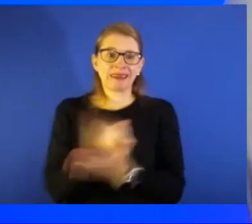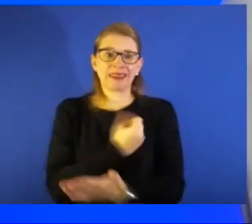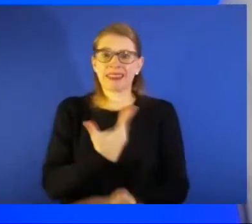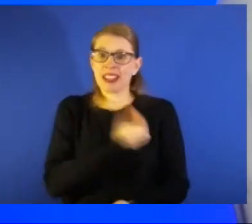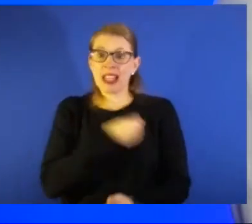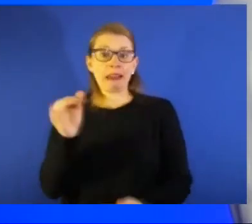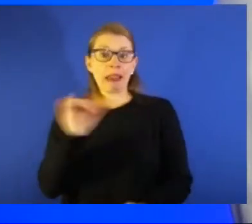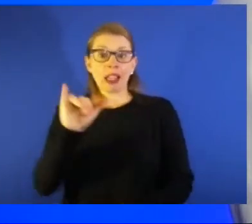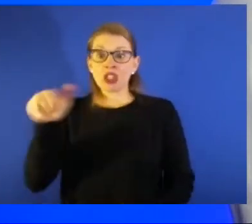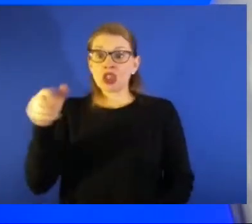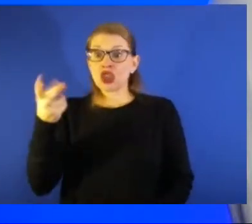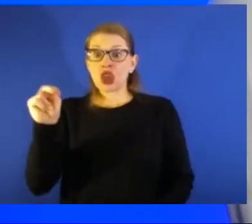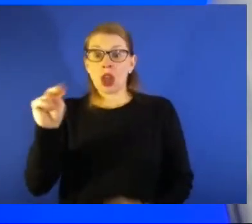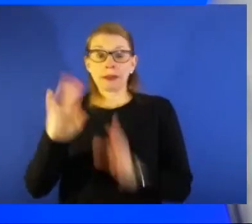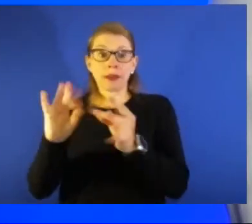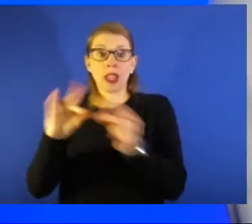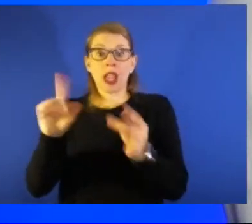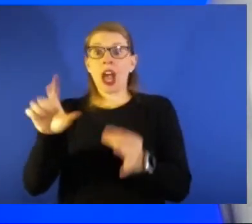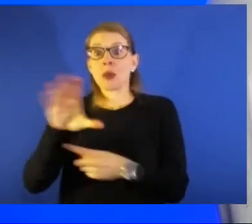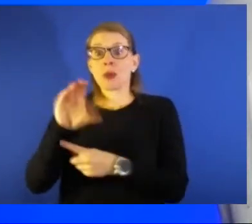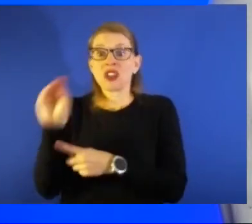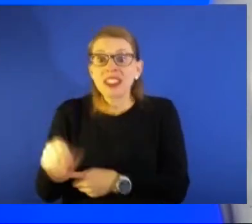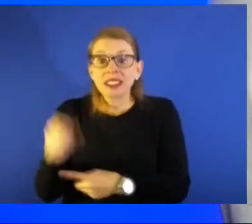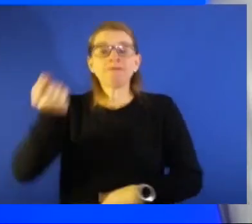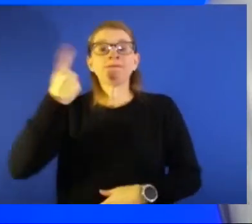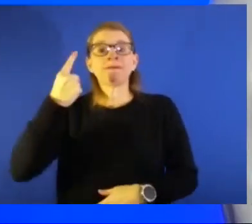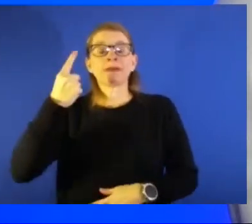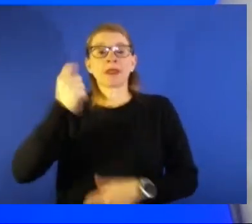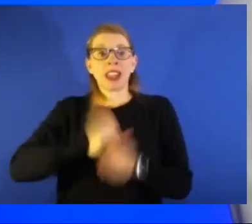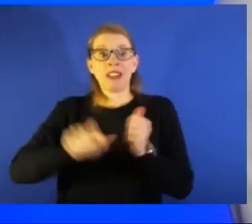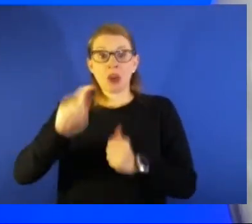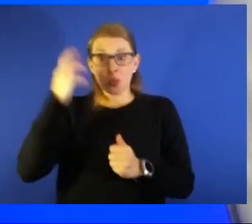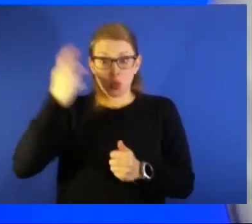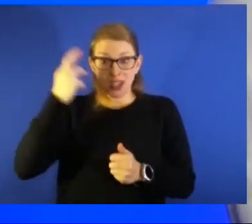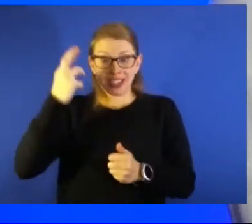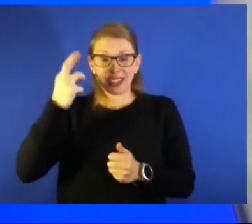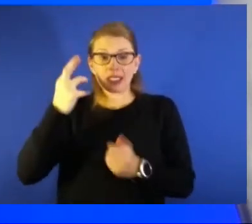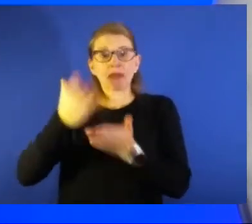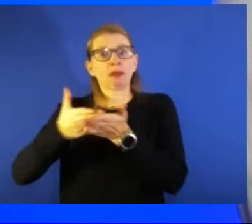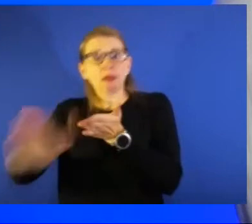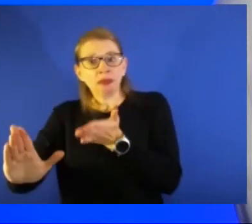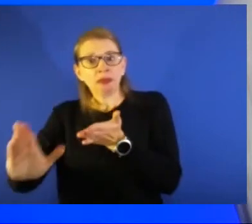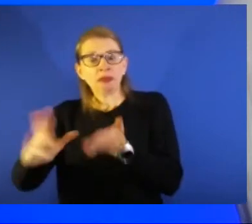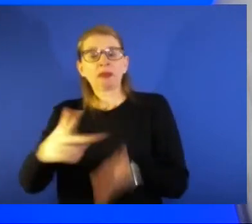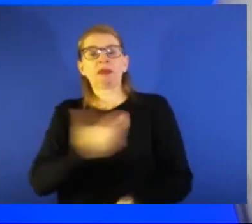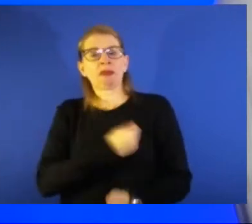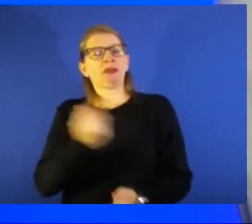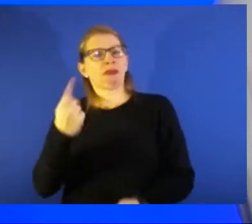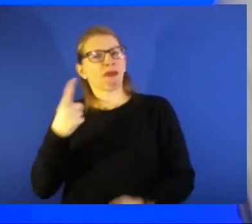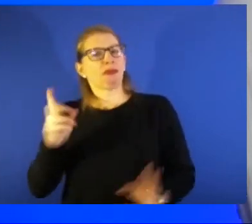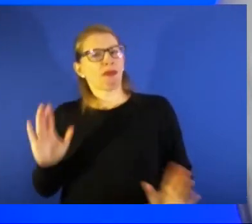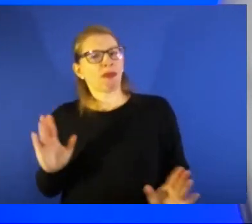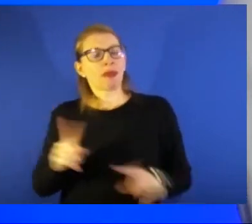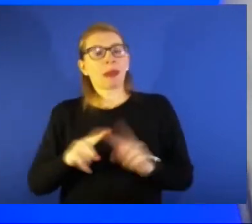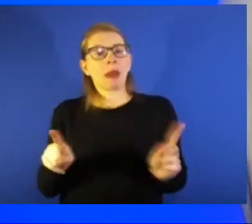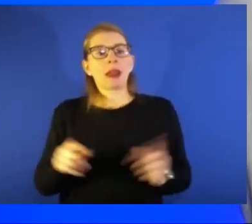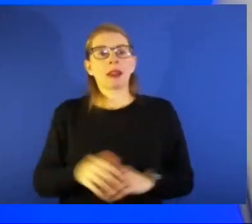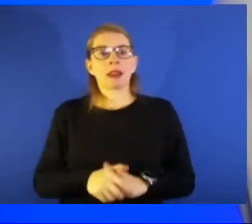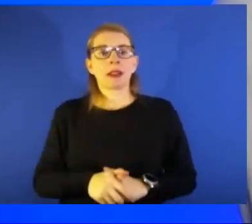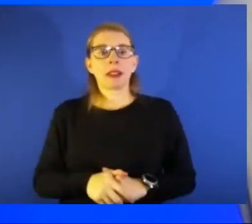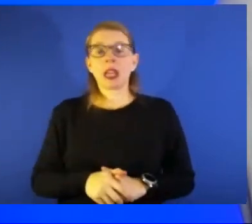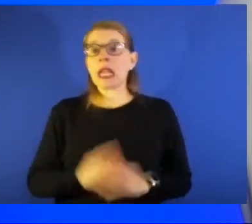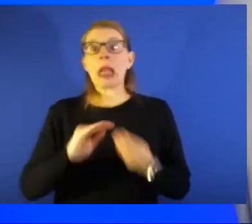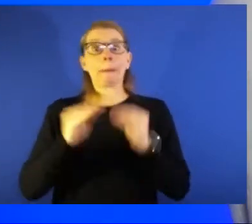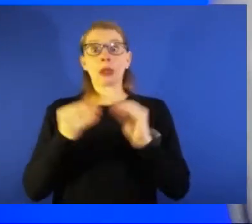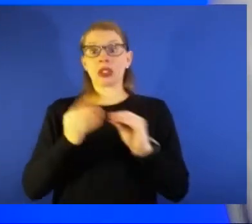said, I 100% understand everybody's reasonings not to get vaccinated. But if you just look at numbers, just our